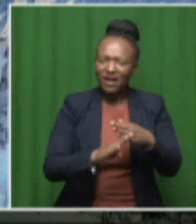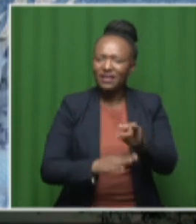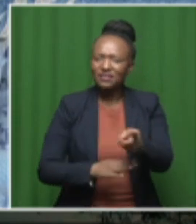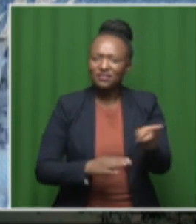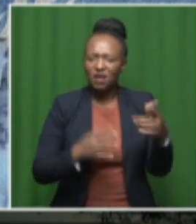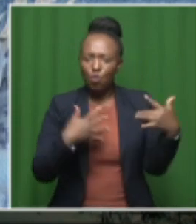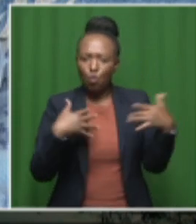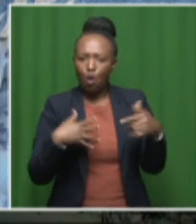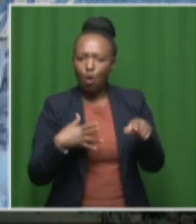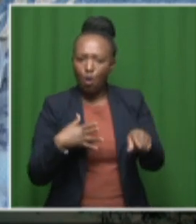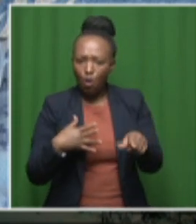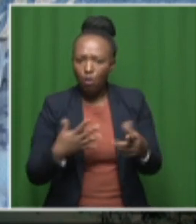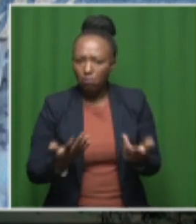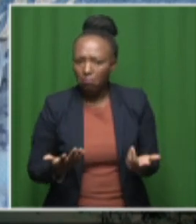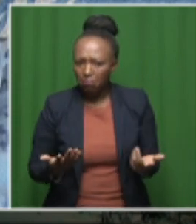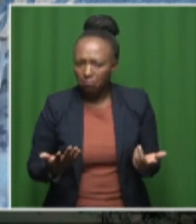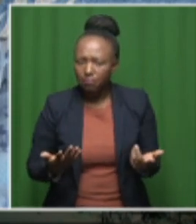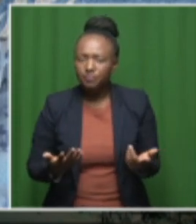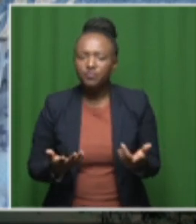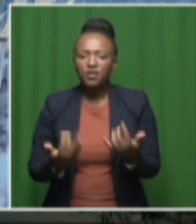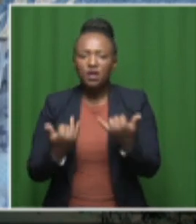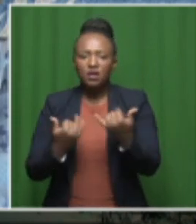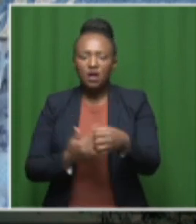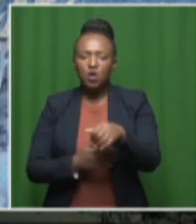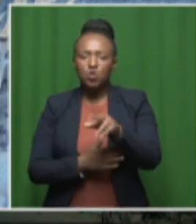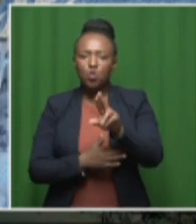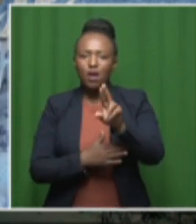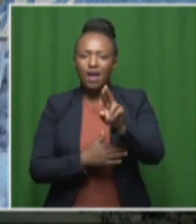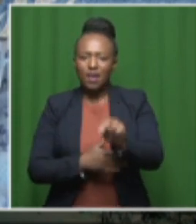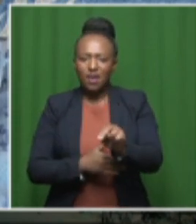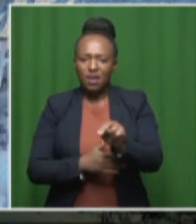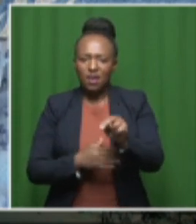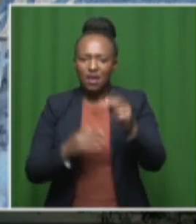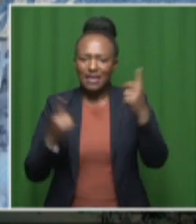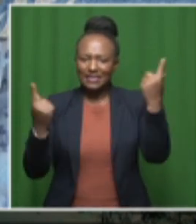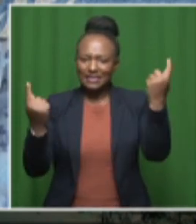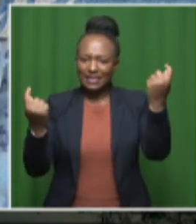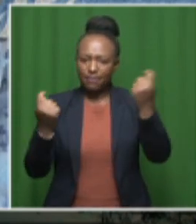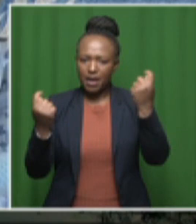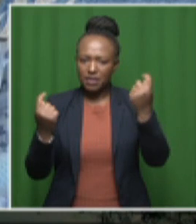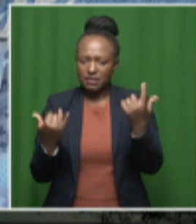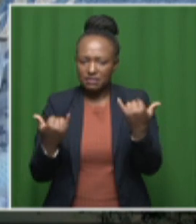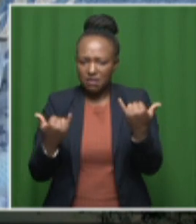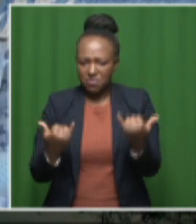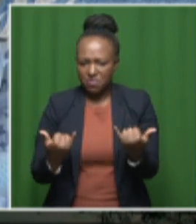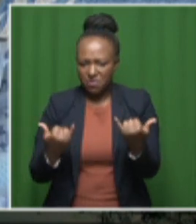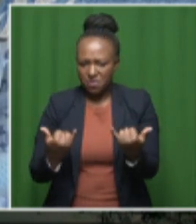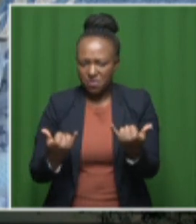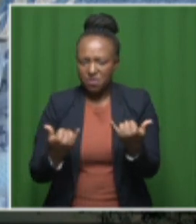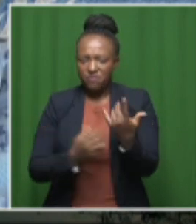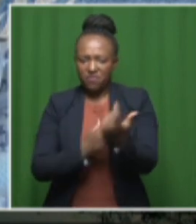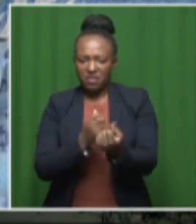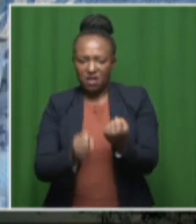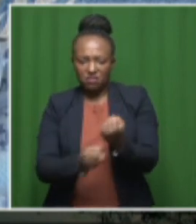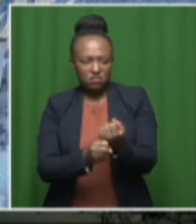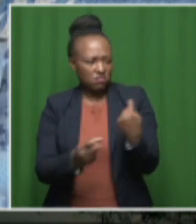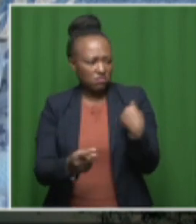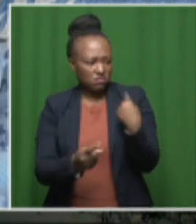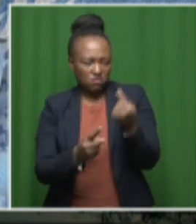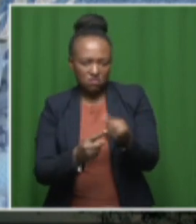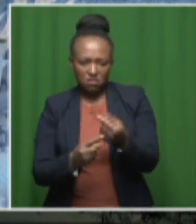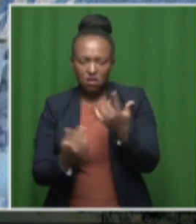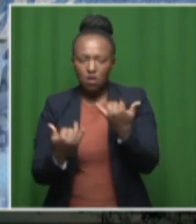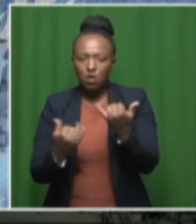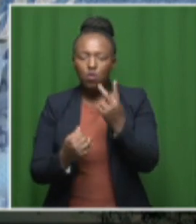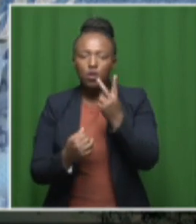know that today, of course, marking the UN's anniversary, let's sort of look at that and say, you know, what